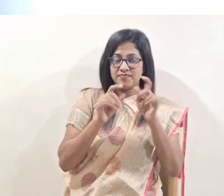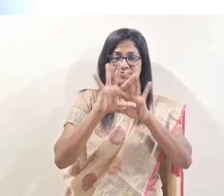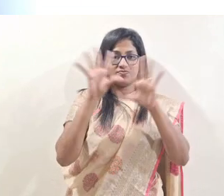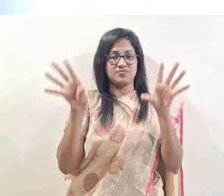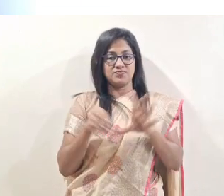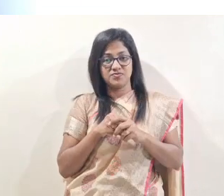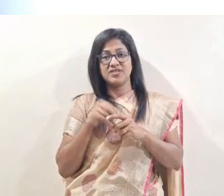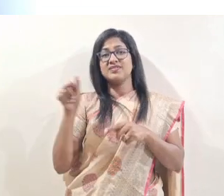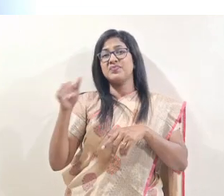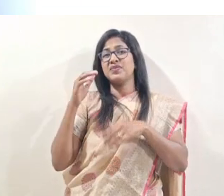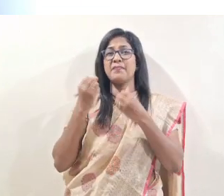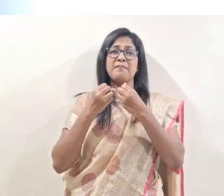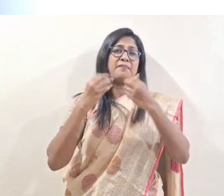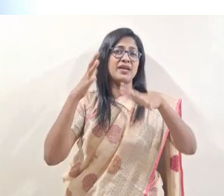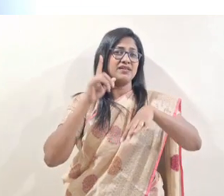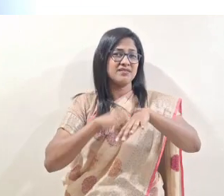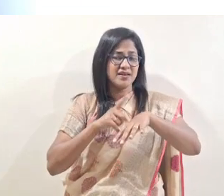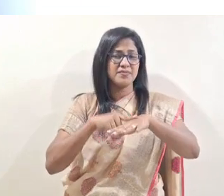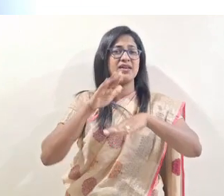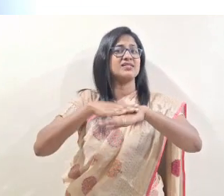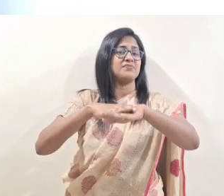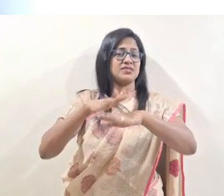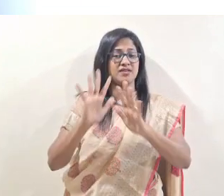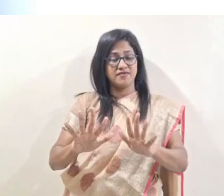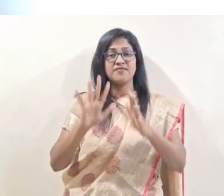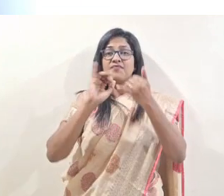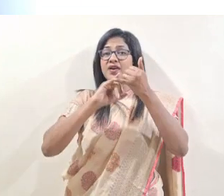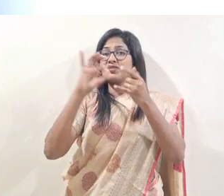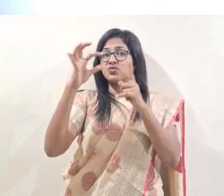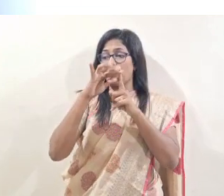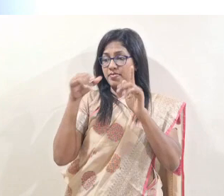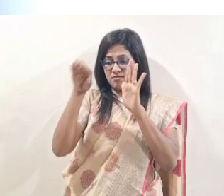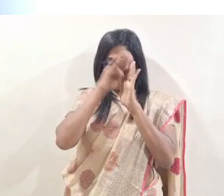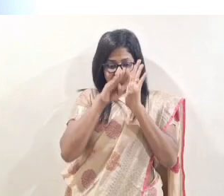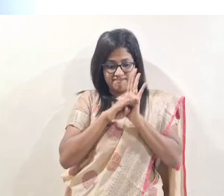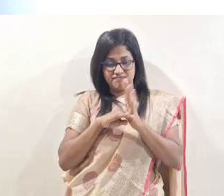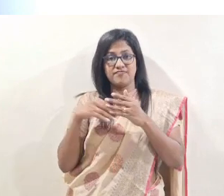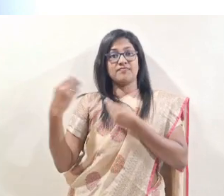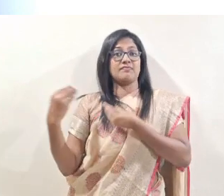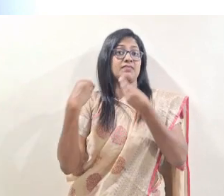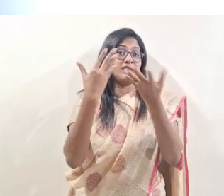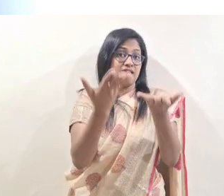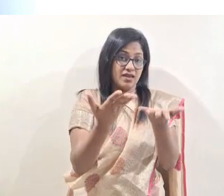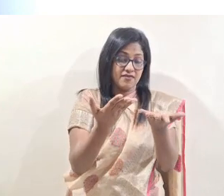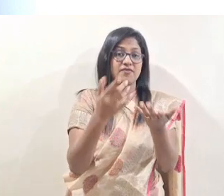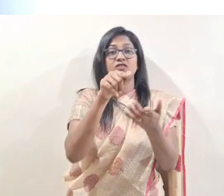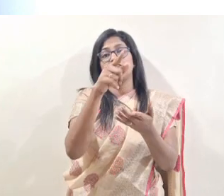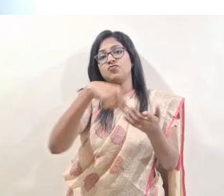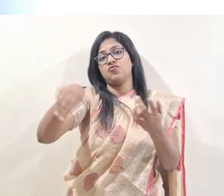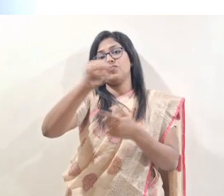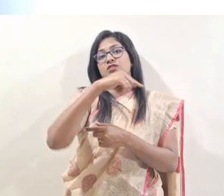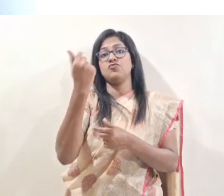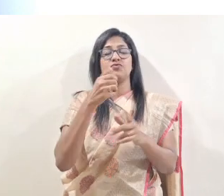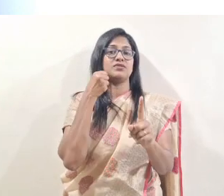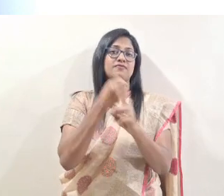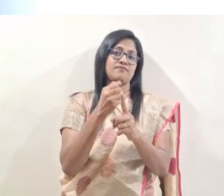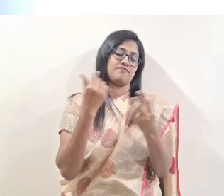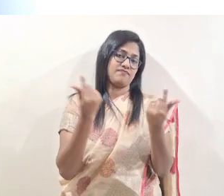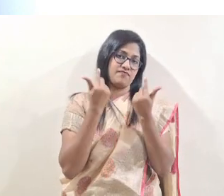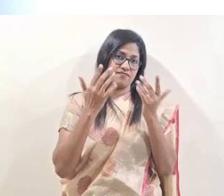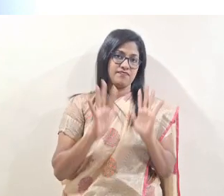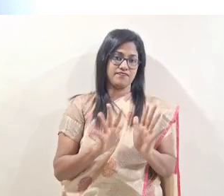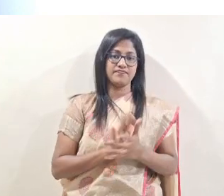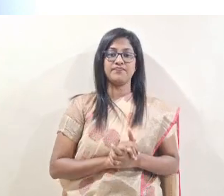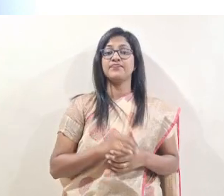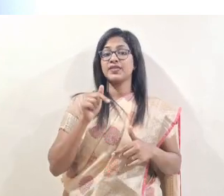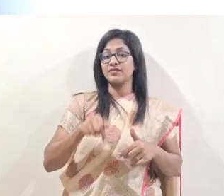they have been doing it a number of times and they have the right SOPs which they can offer to you and which you can utilize very effectively.